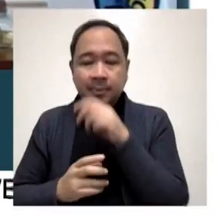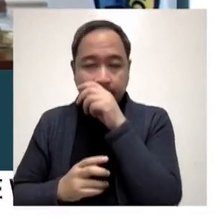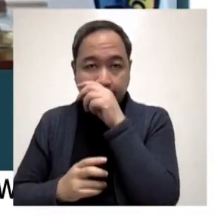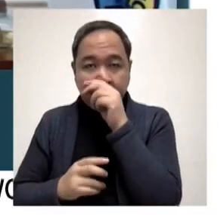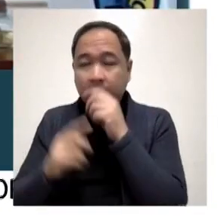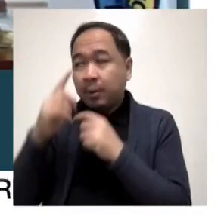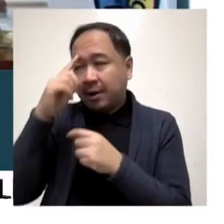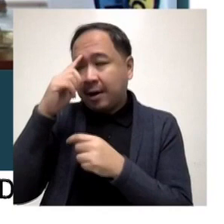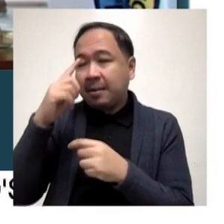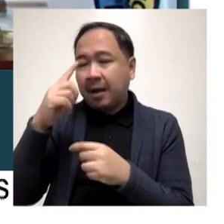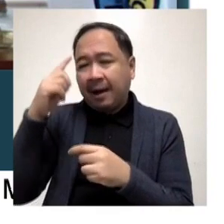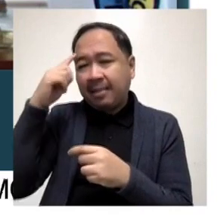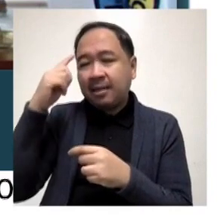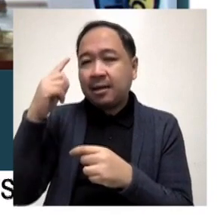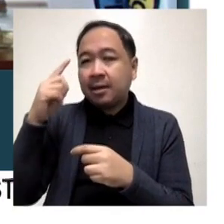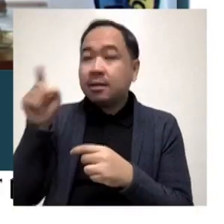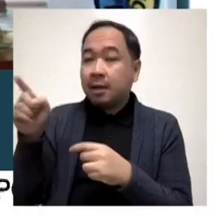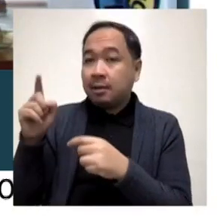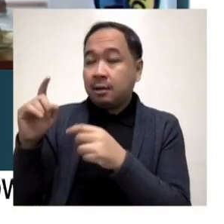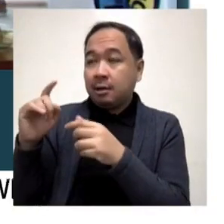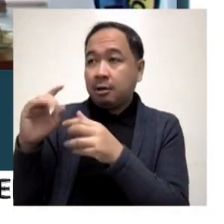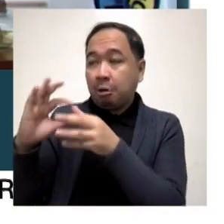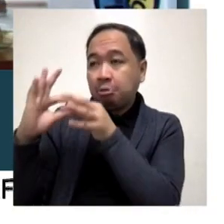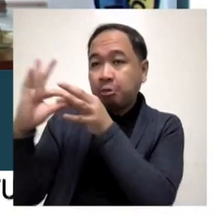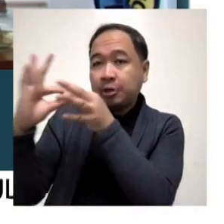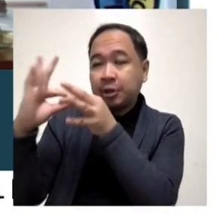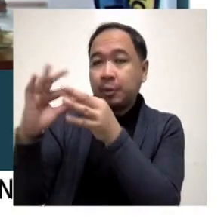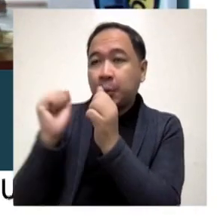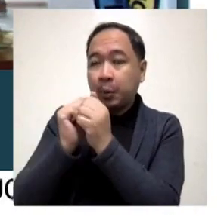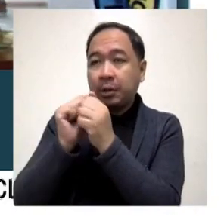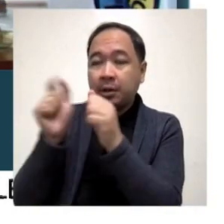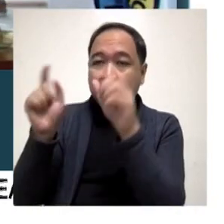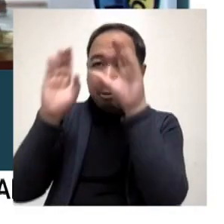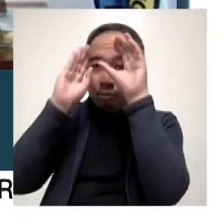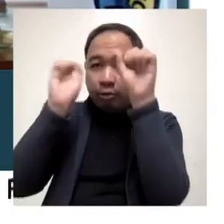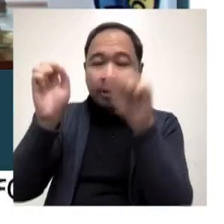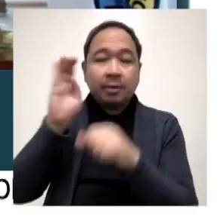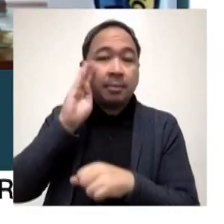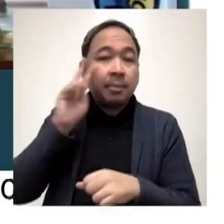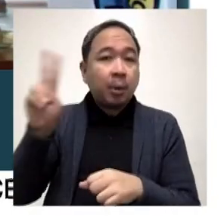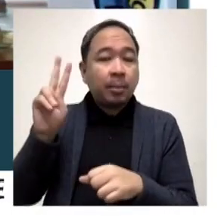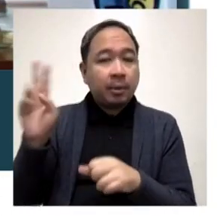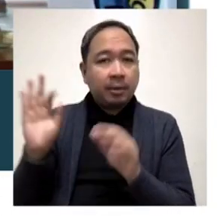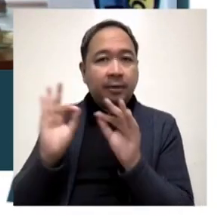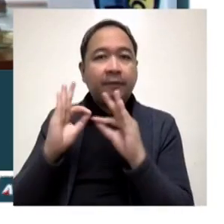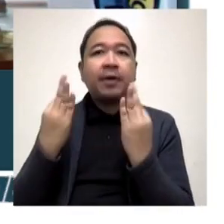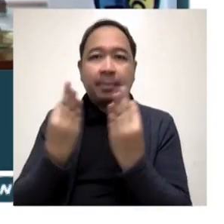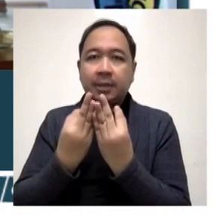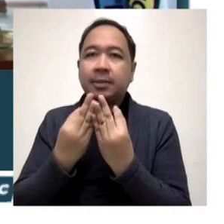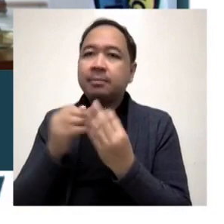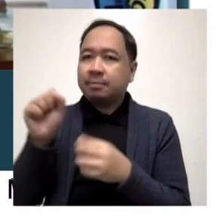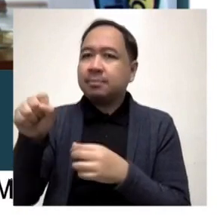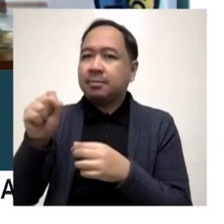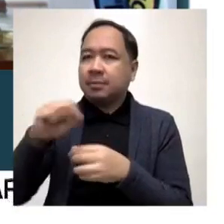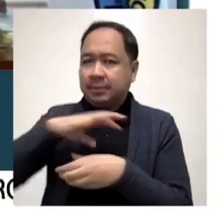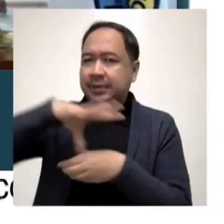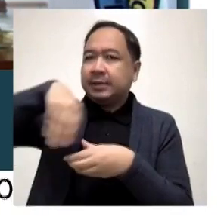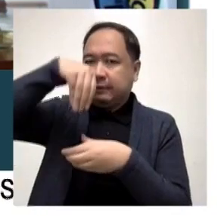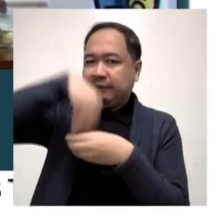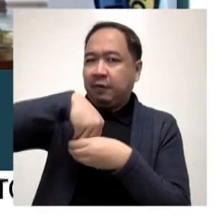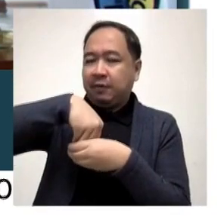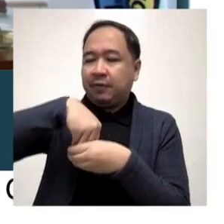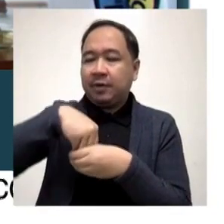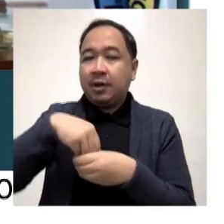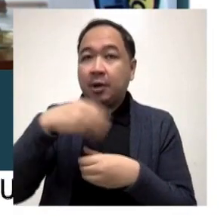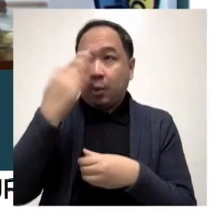relationship with the president or the president's family will be integral, of course, because at the end of the day, he